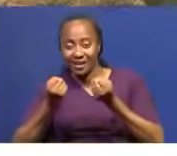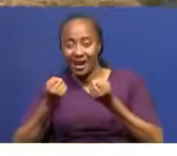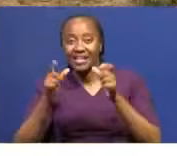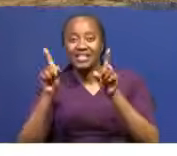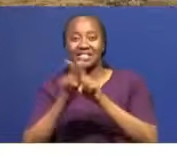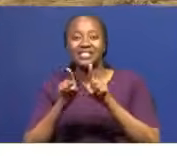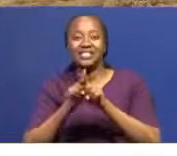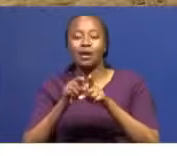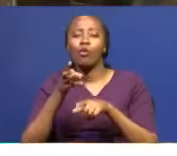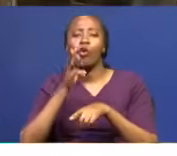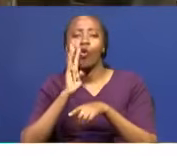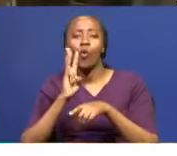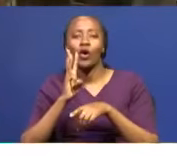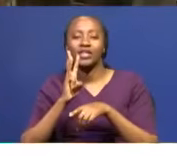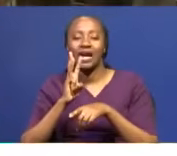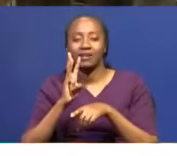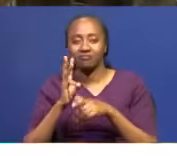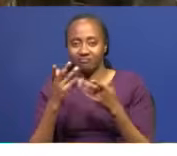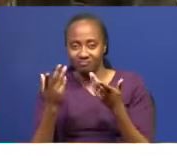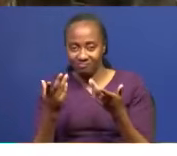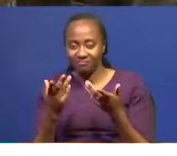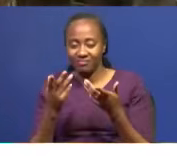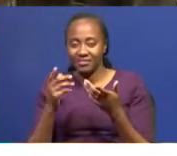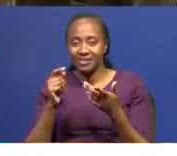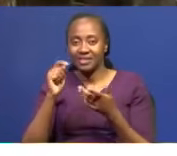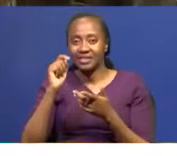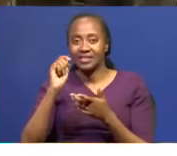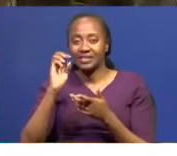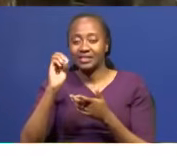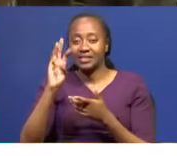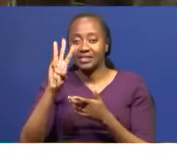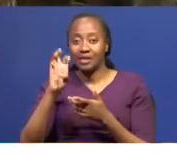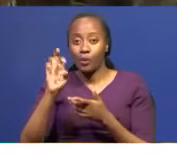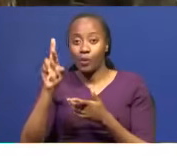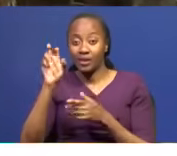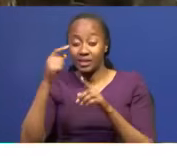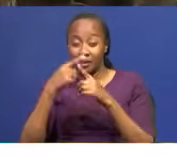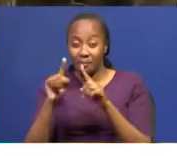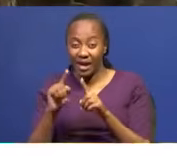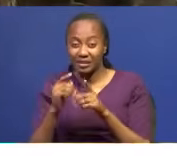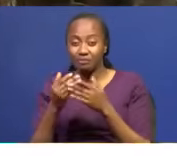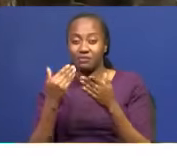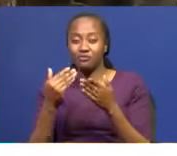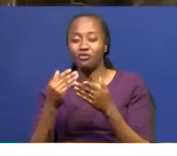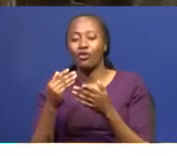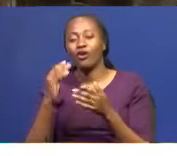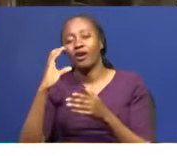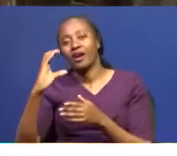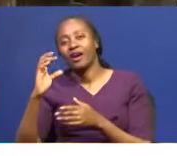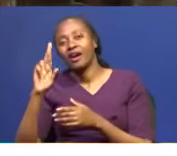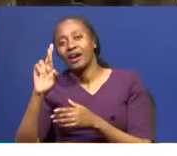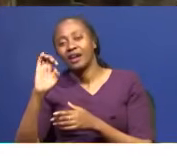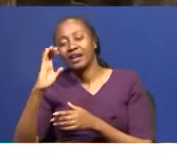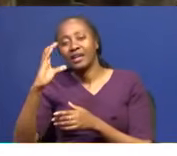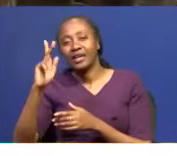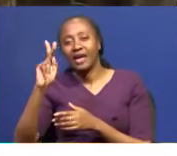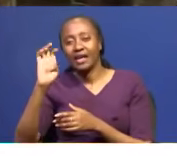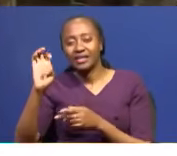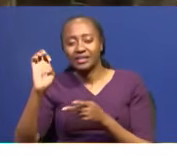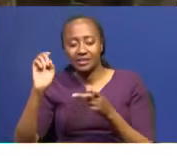Water Towers Agency. I have managed sports at different levels, from cricket to women's soccer in this